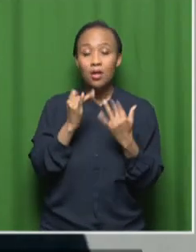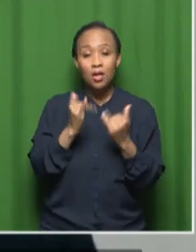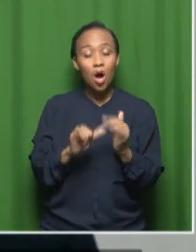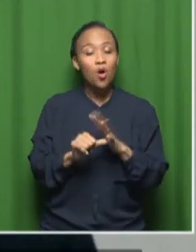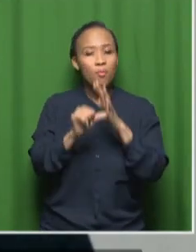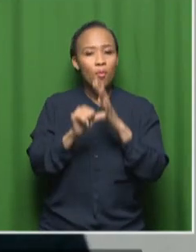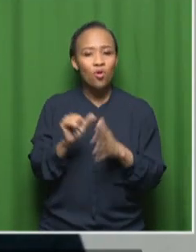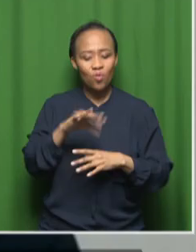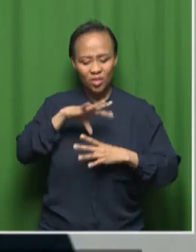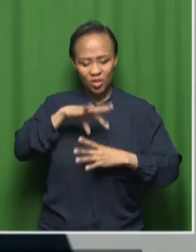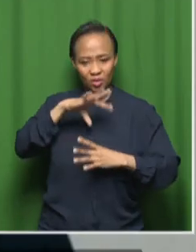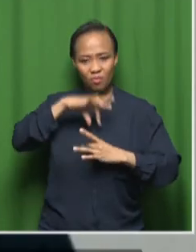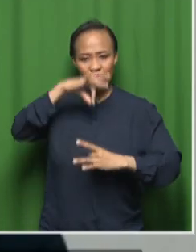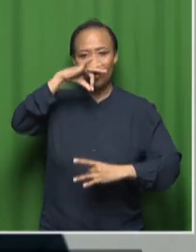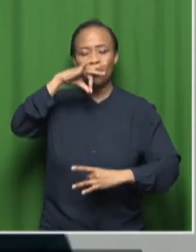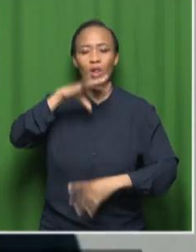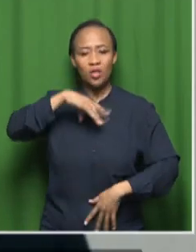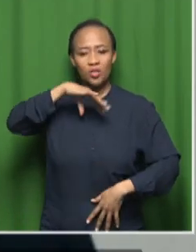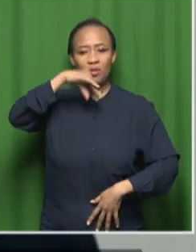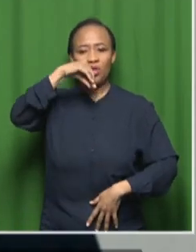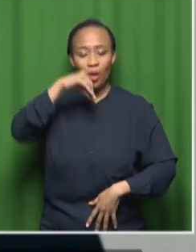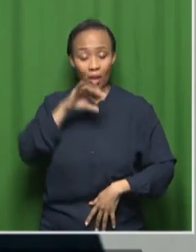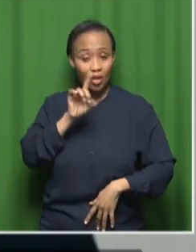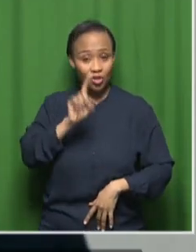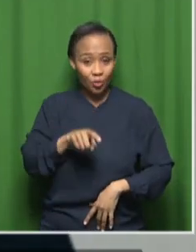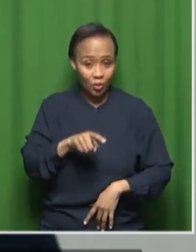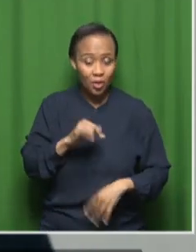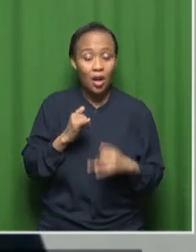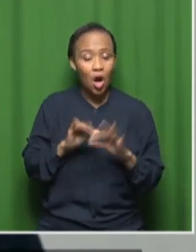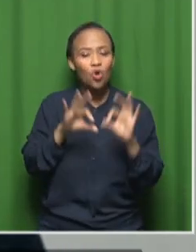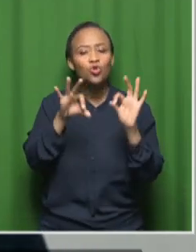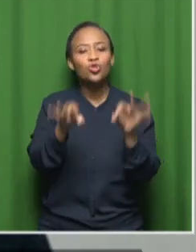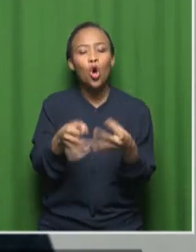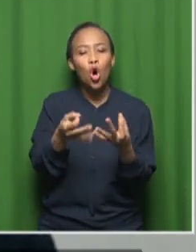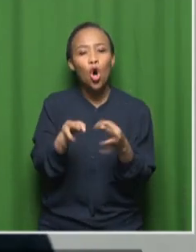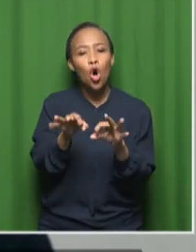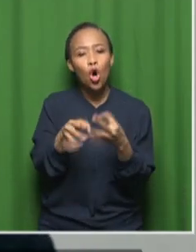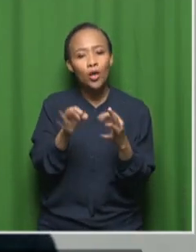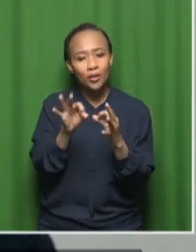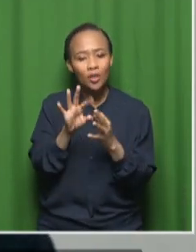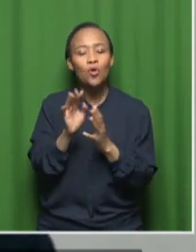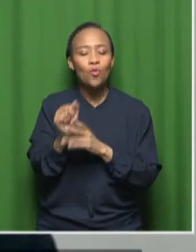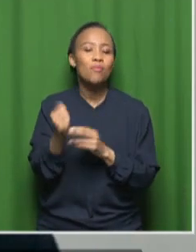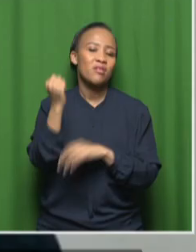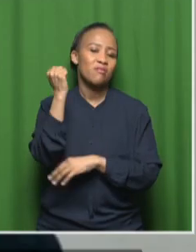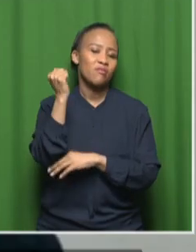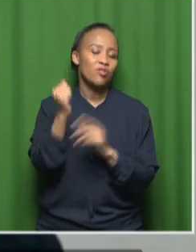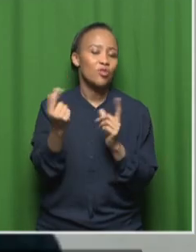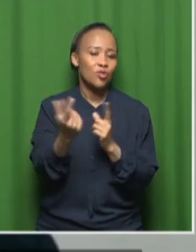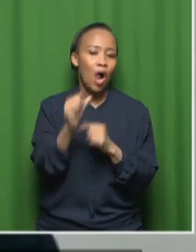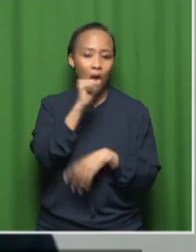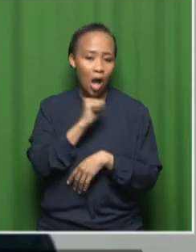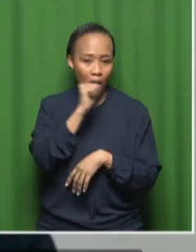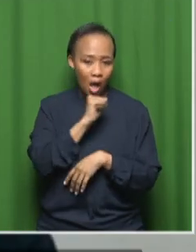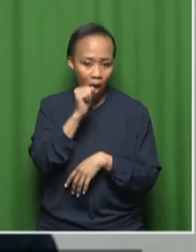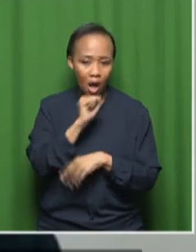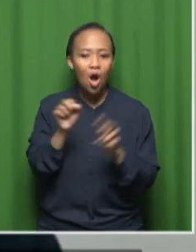in this event. And that will come out of the songs that will be presented. That's why we're using the